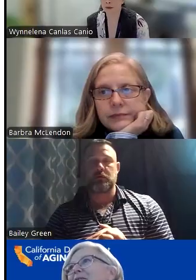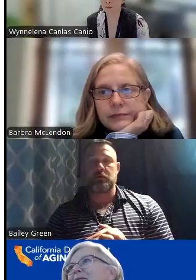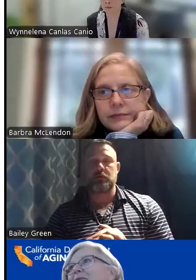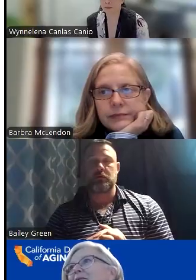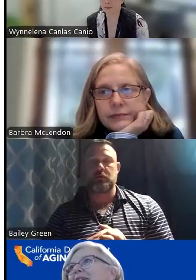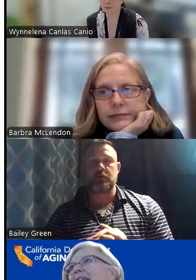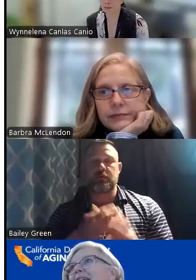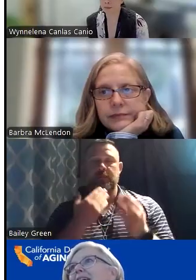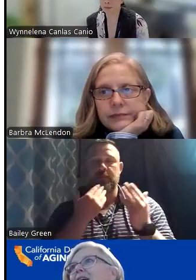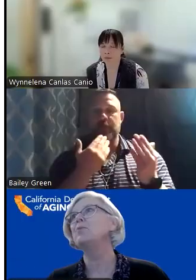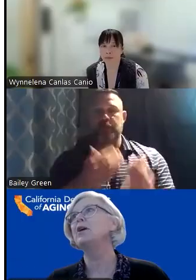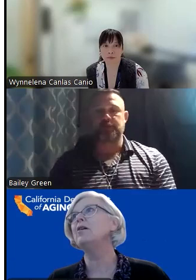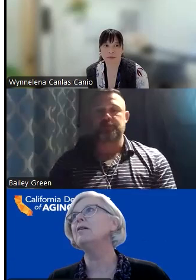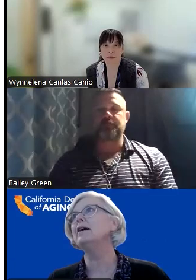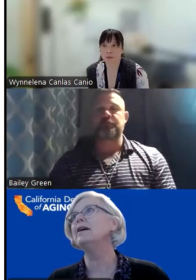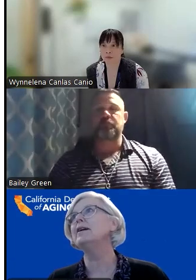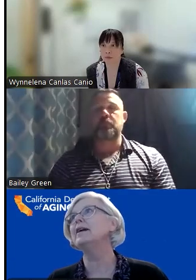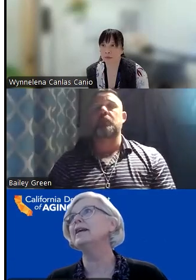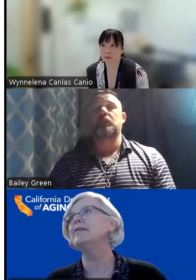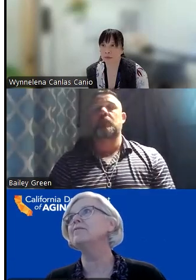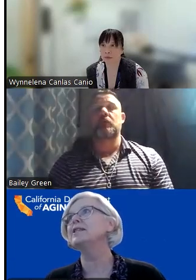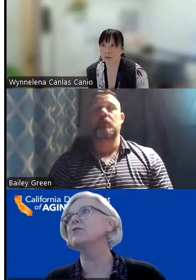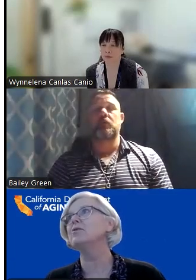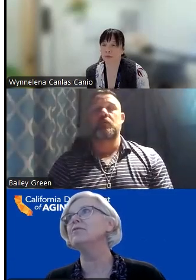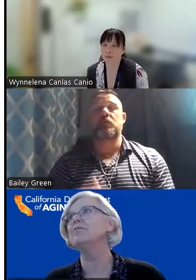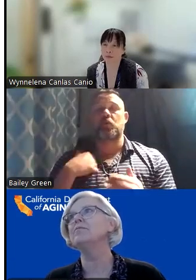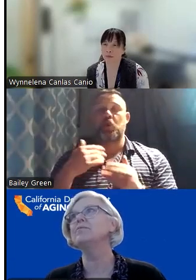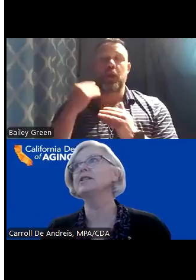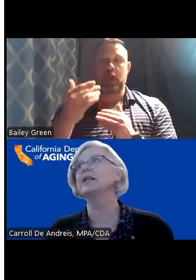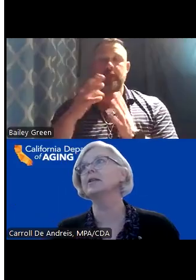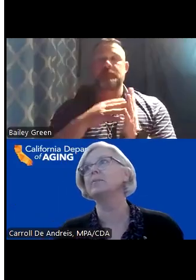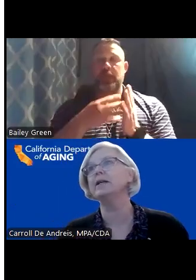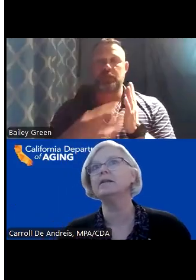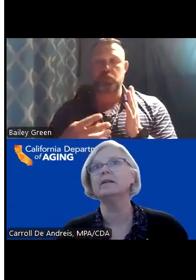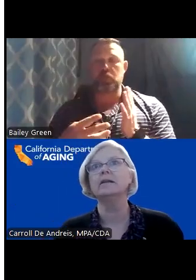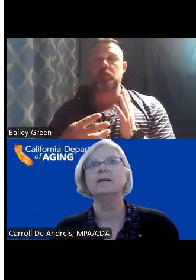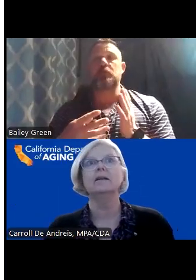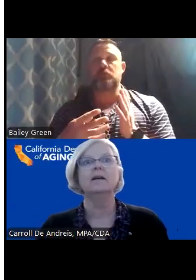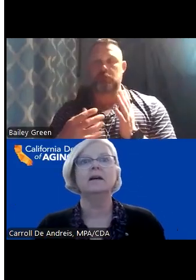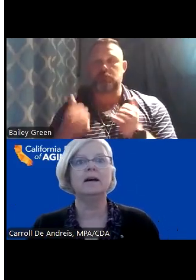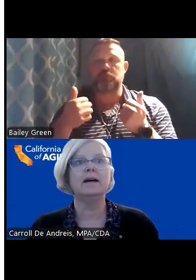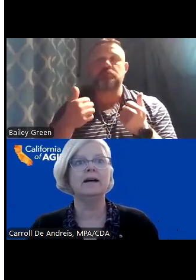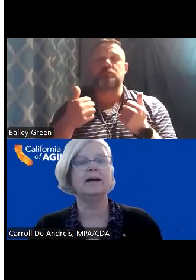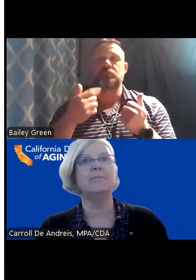Thank you. We are ahead of schedule just a little bit.